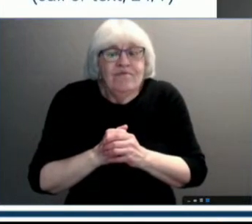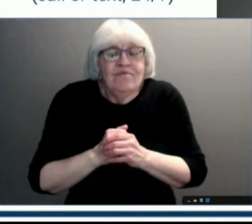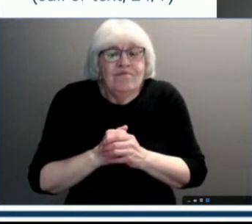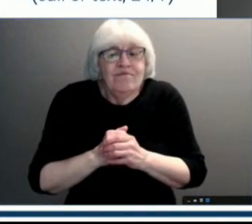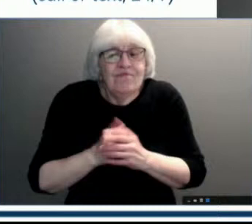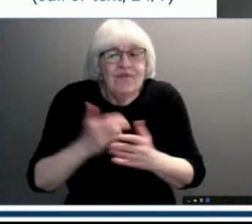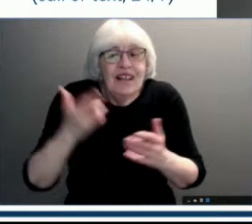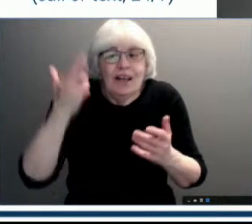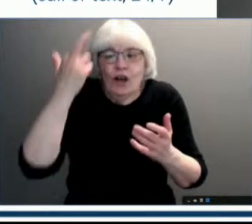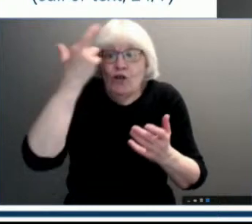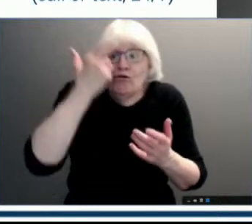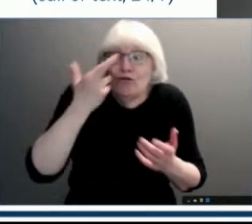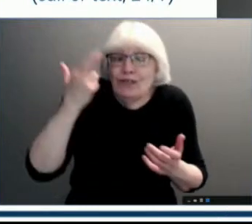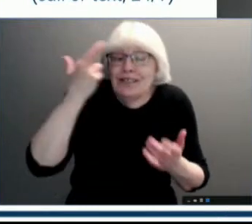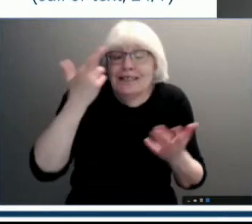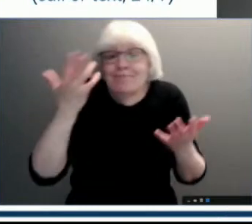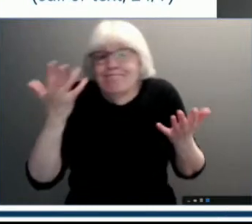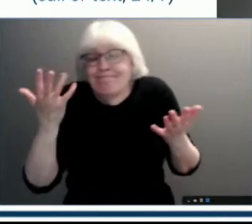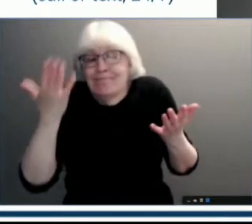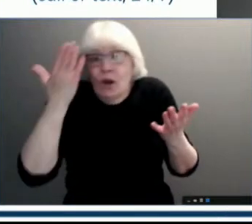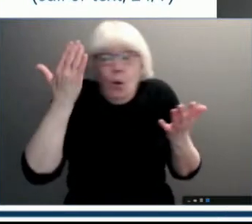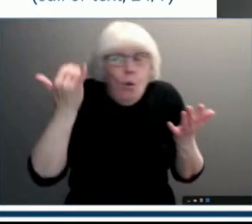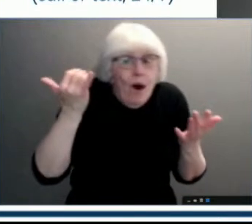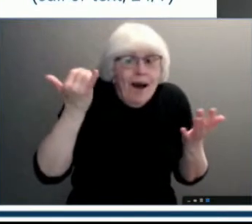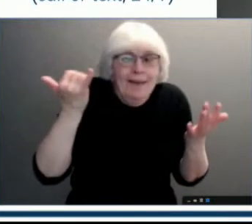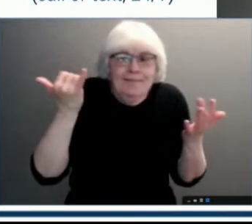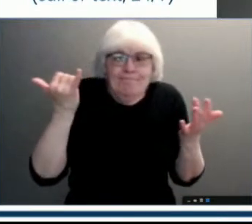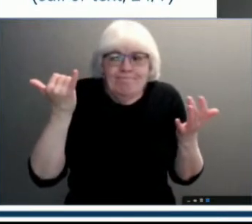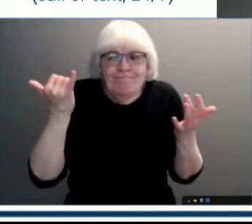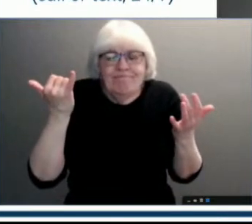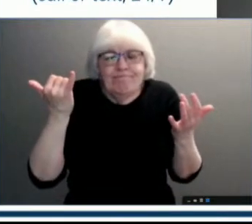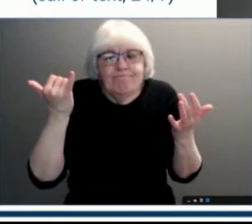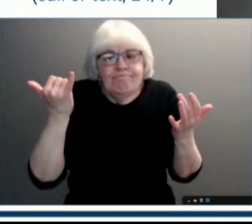have, with the cooperation of the federal